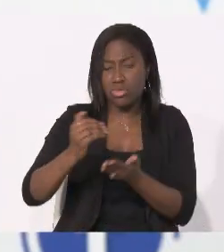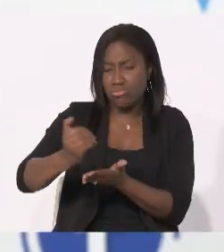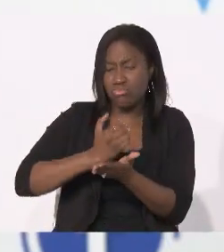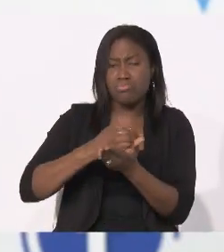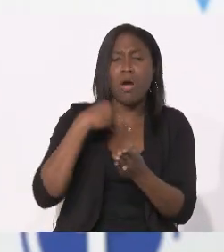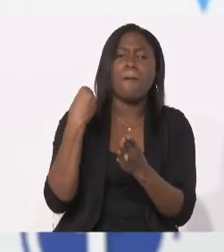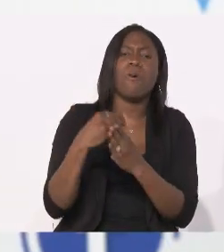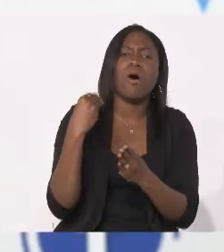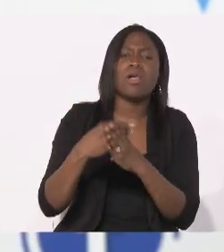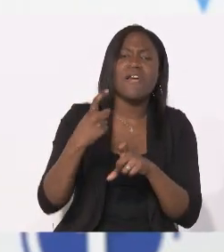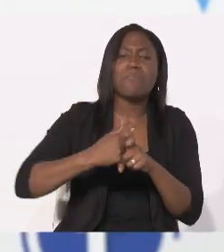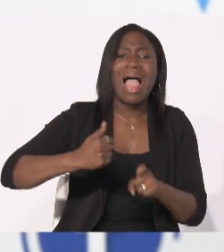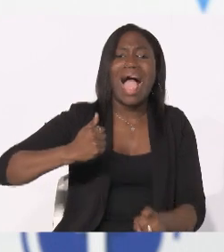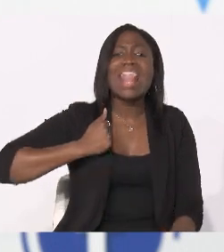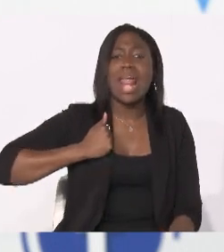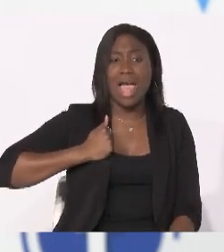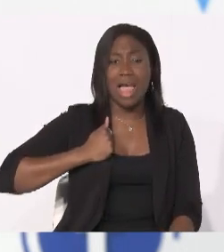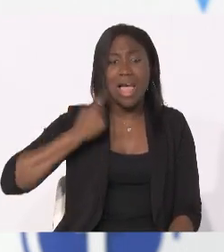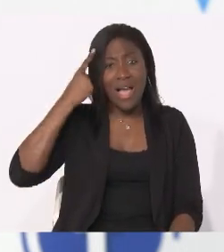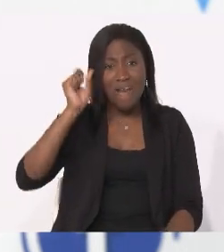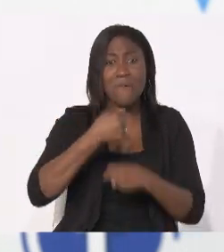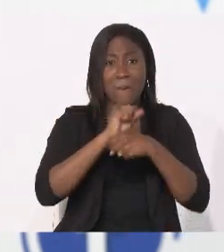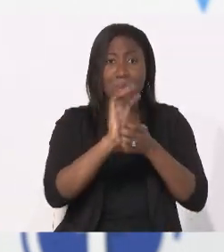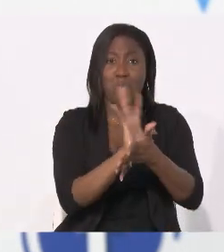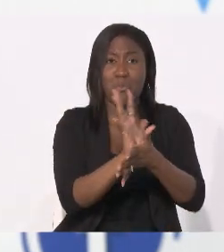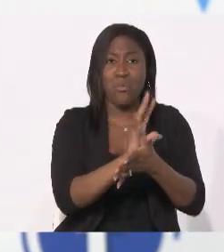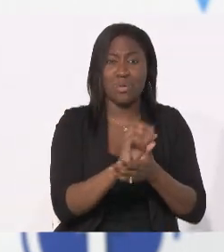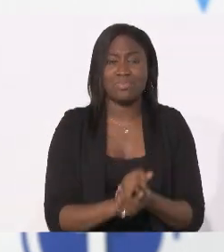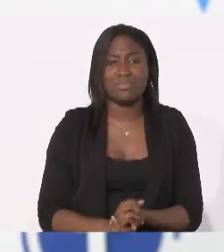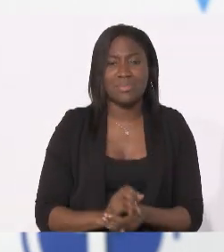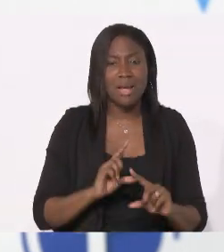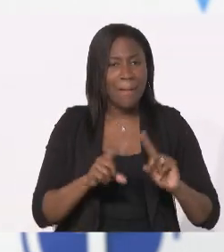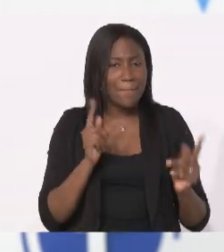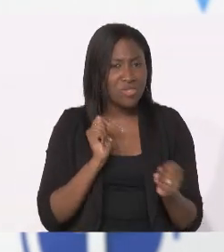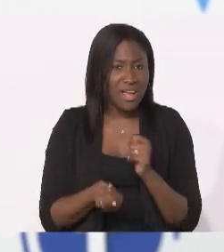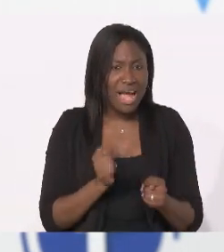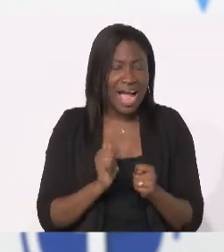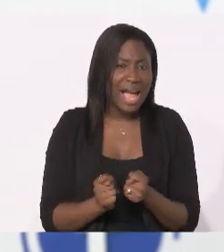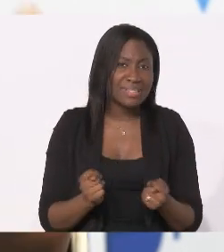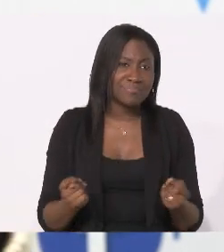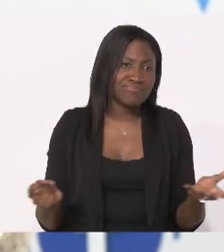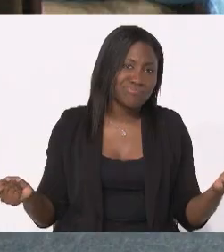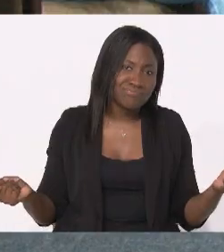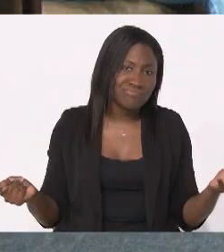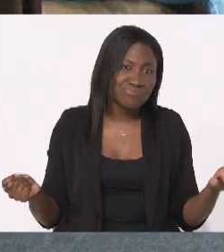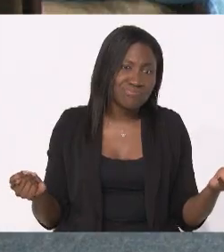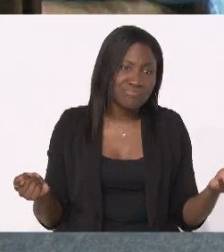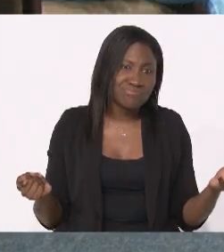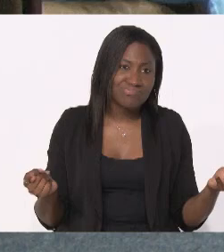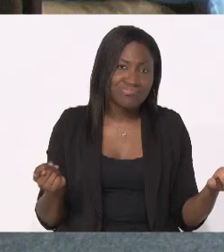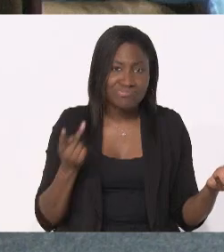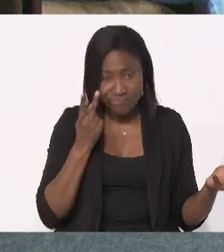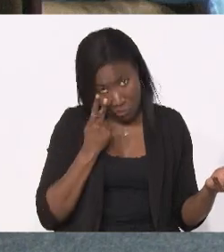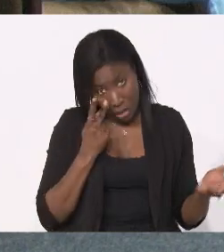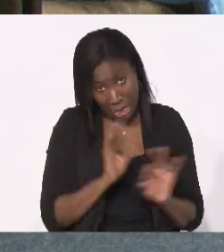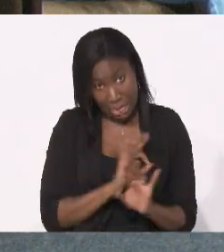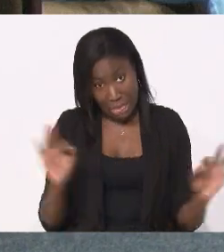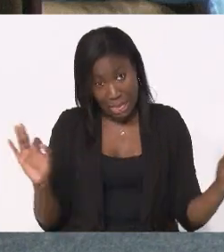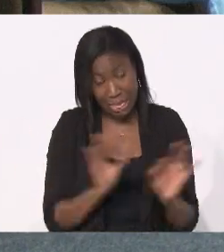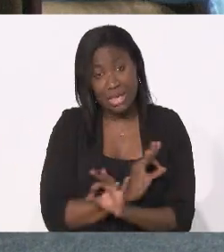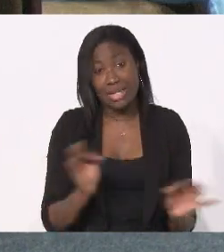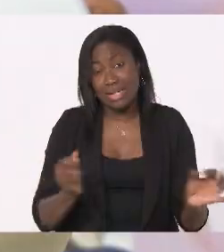mean, other than the 4 people, you know. But no, I just think if we had that